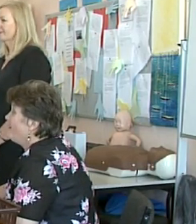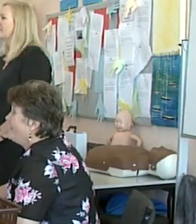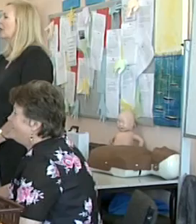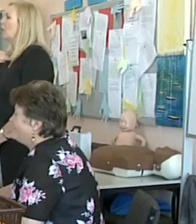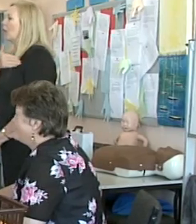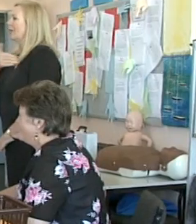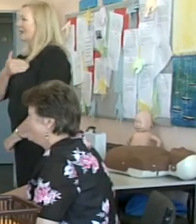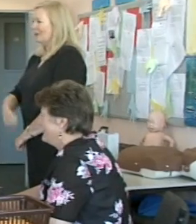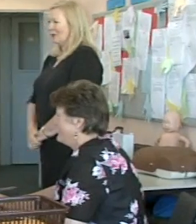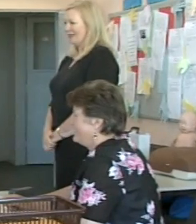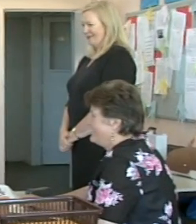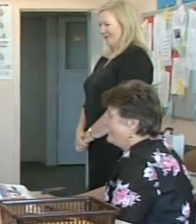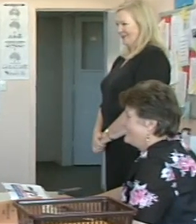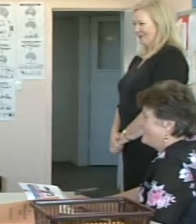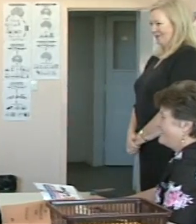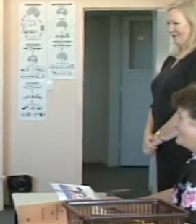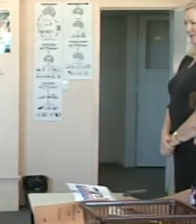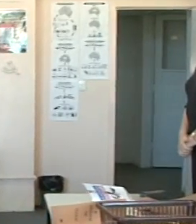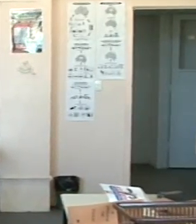Good morning. Hi. Good morning.